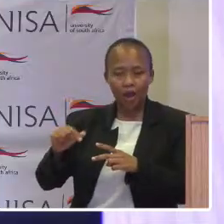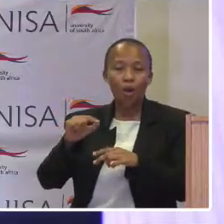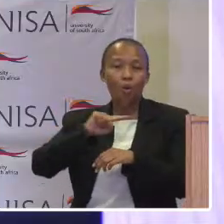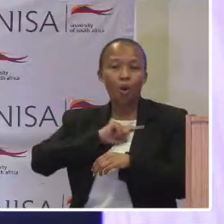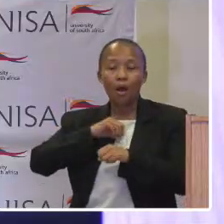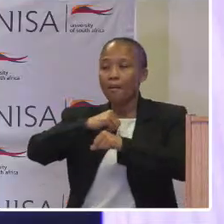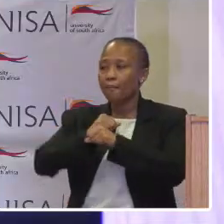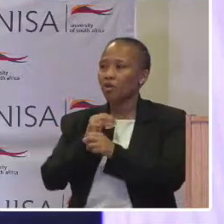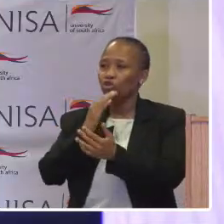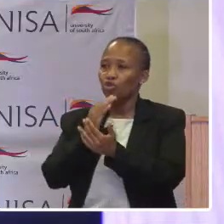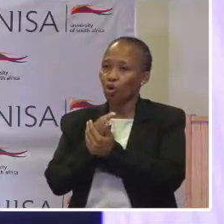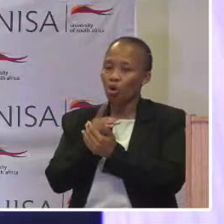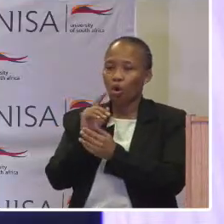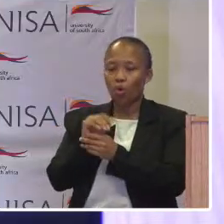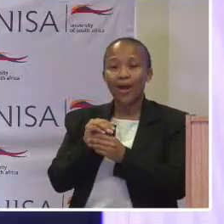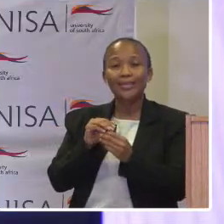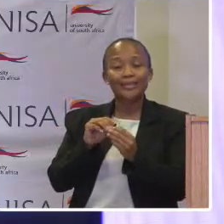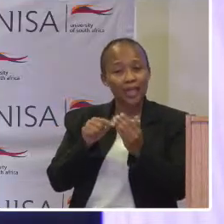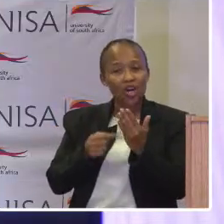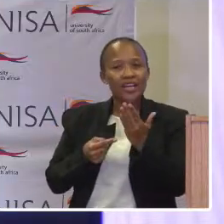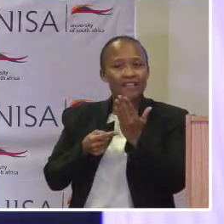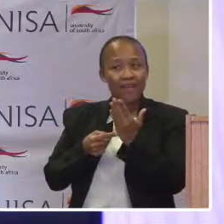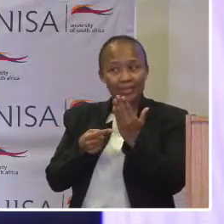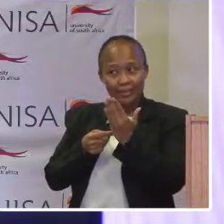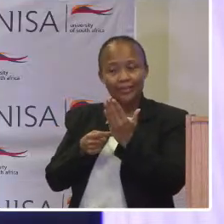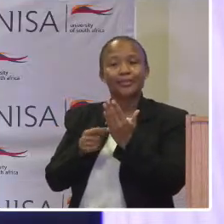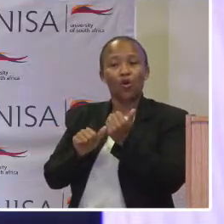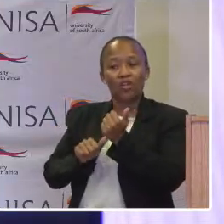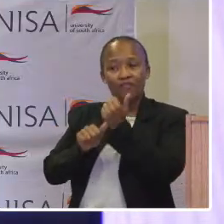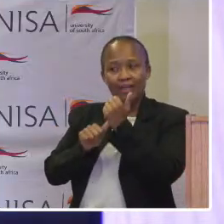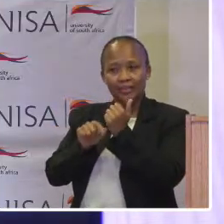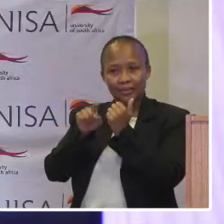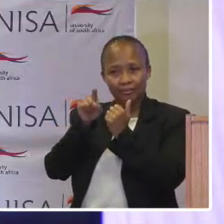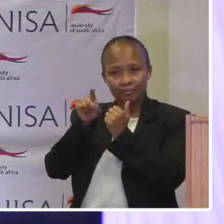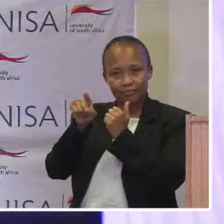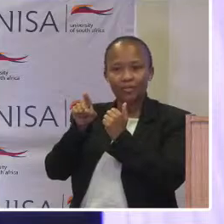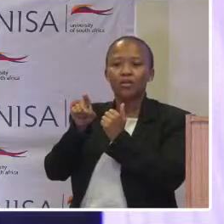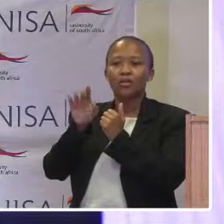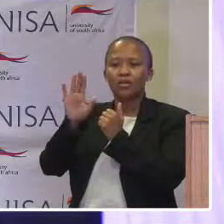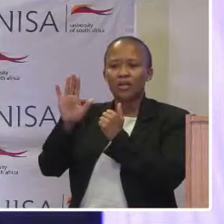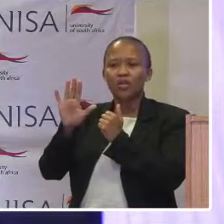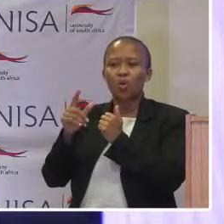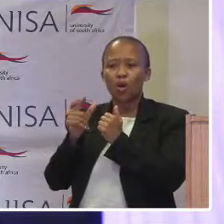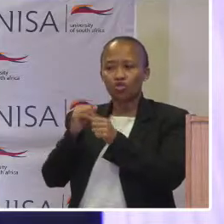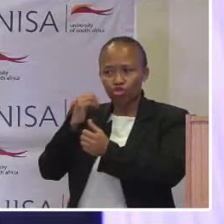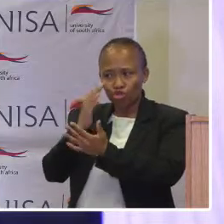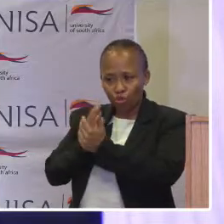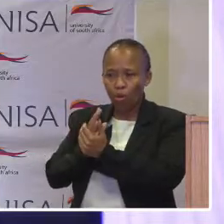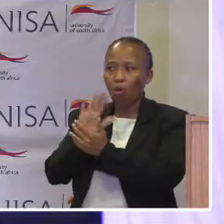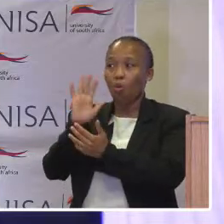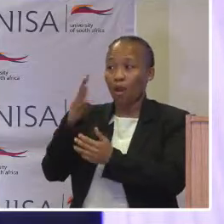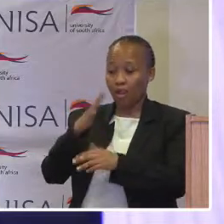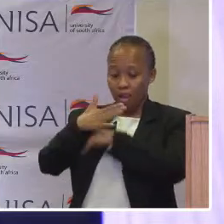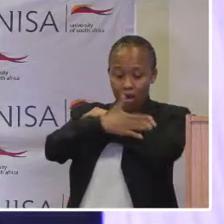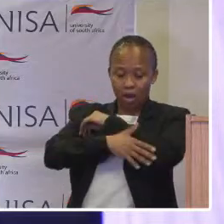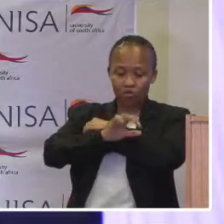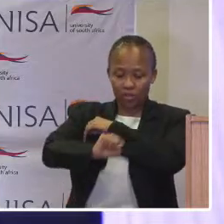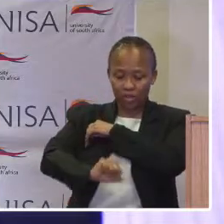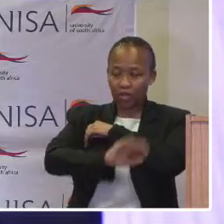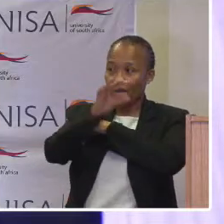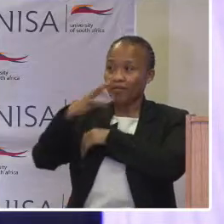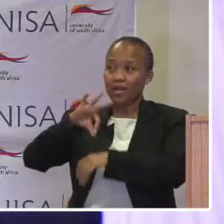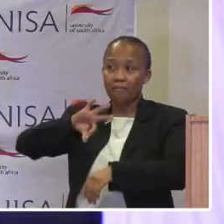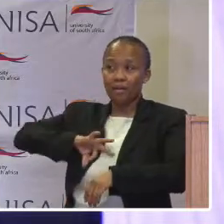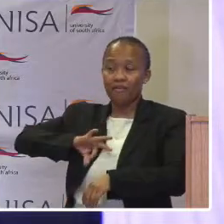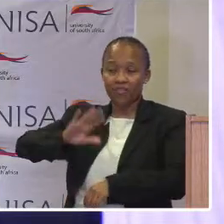really of importance and also will definitely benefit our country. And I do not wish